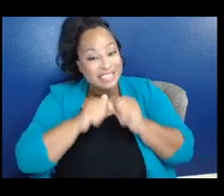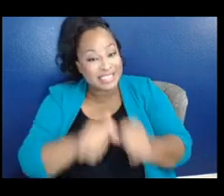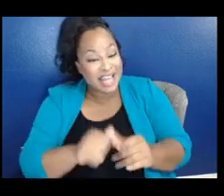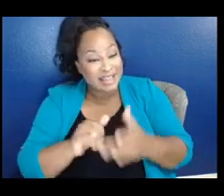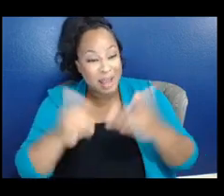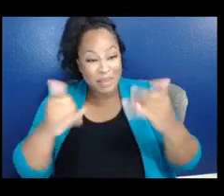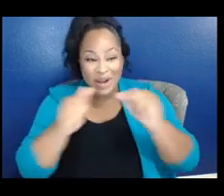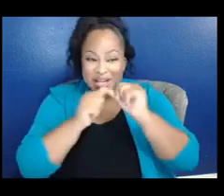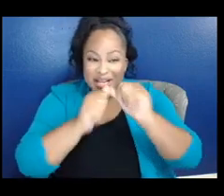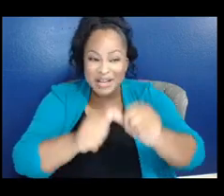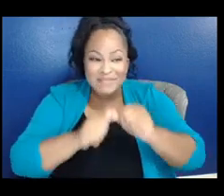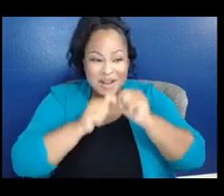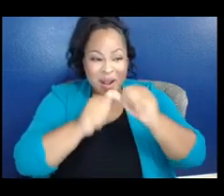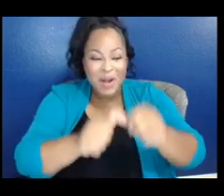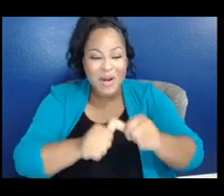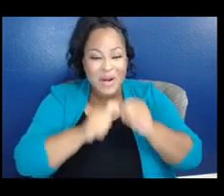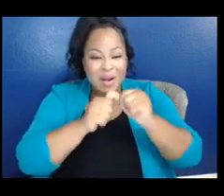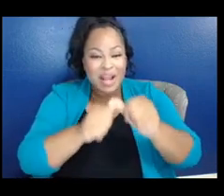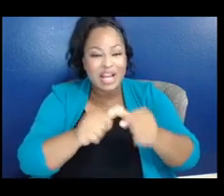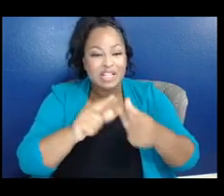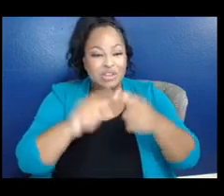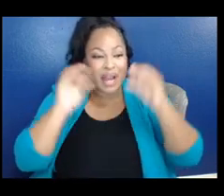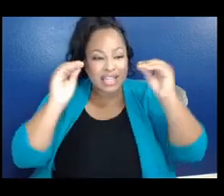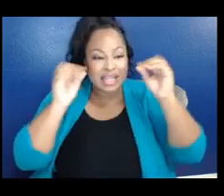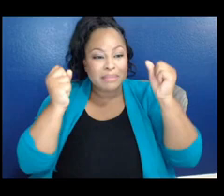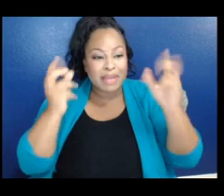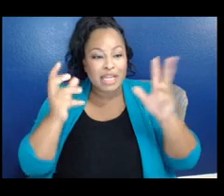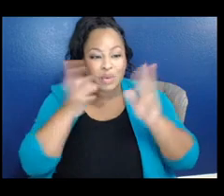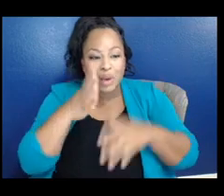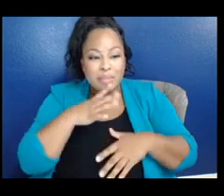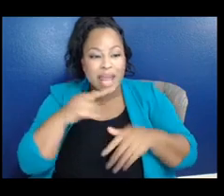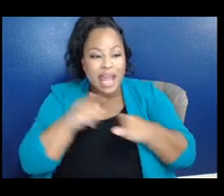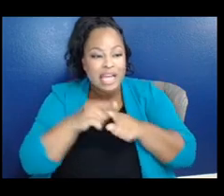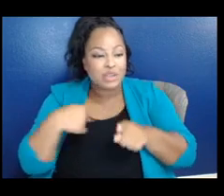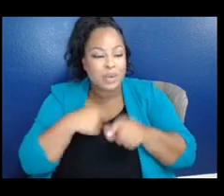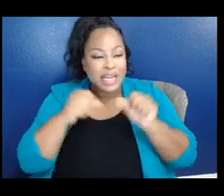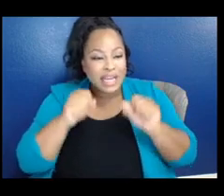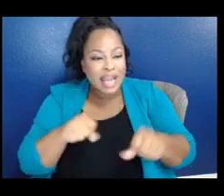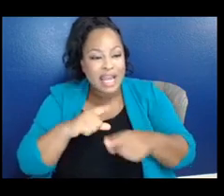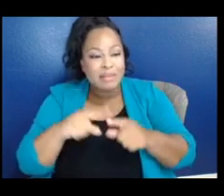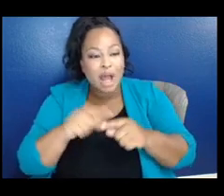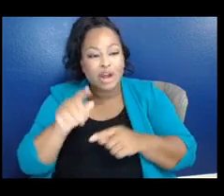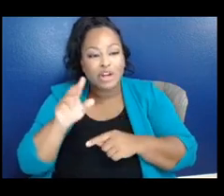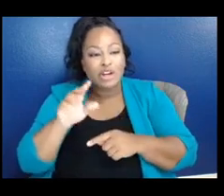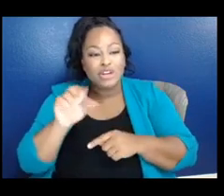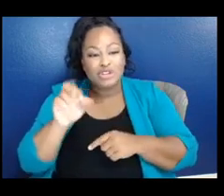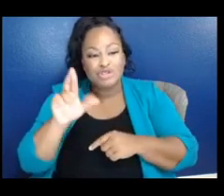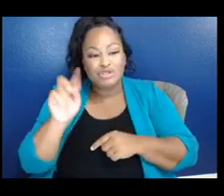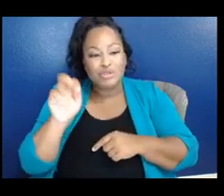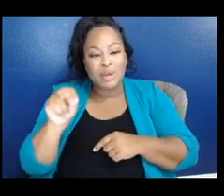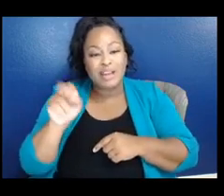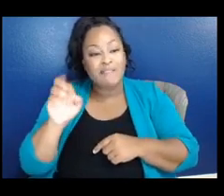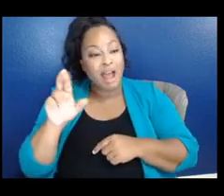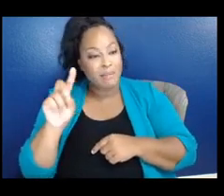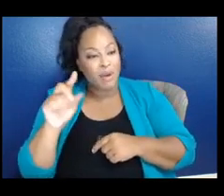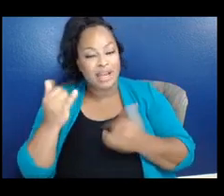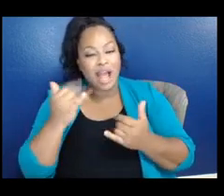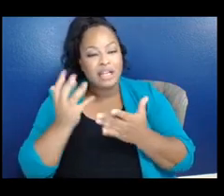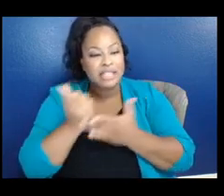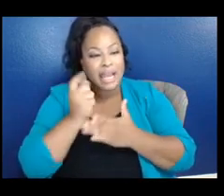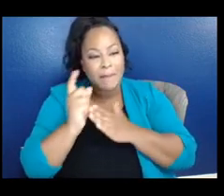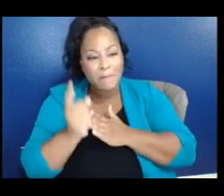to keep it going, to educate as many women as we can about uterine fibroids. I'd like to take a moment